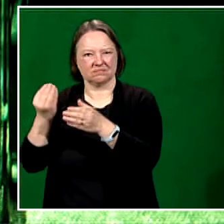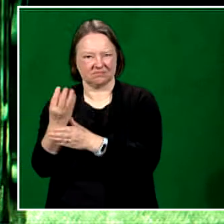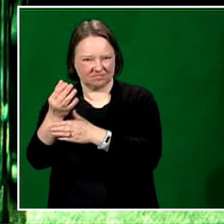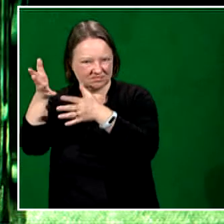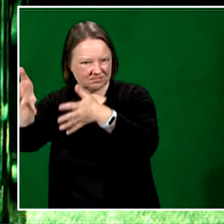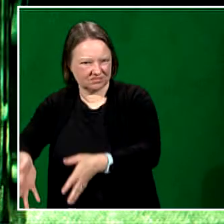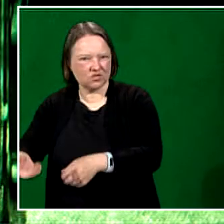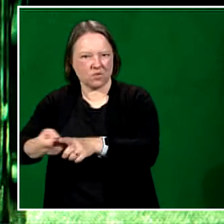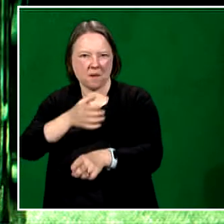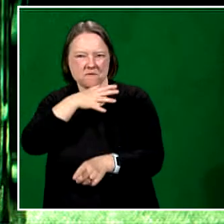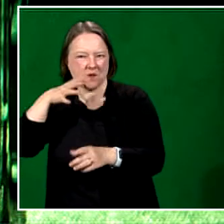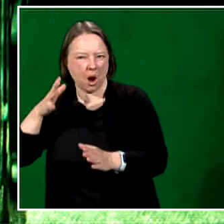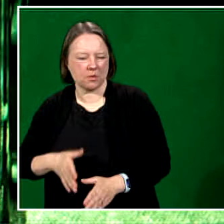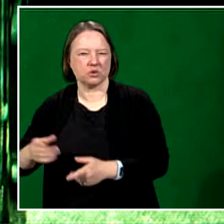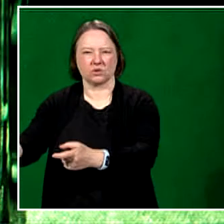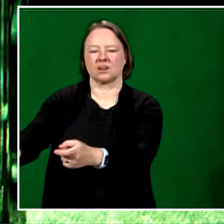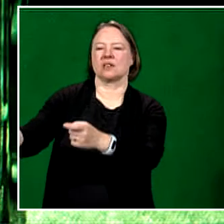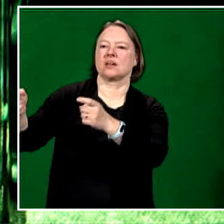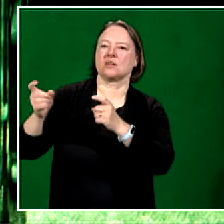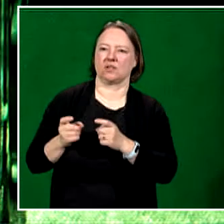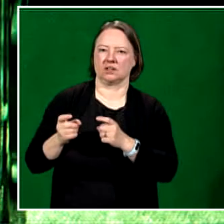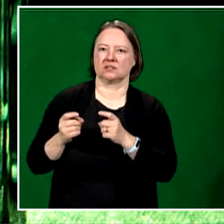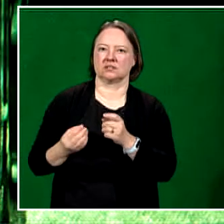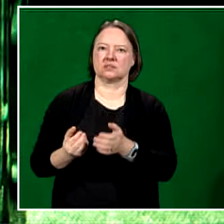that will be supplying our fertilizer to.